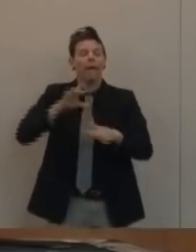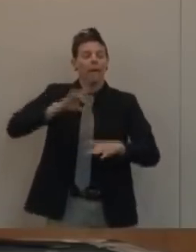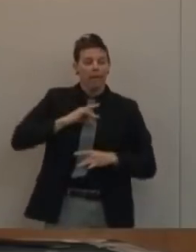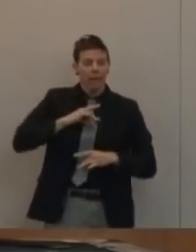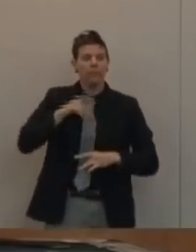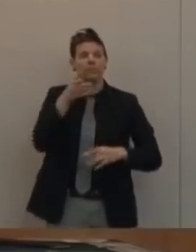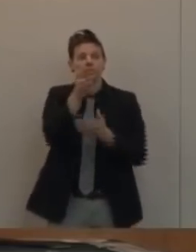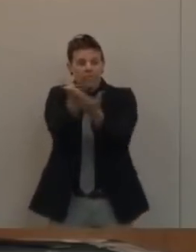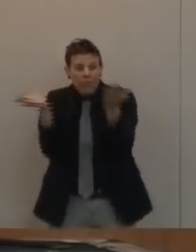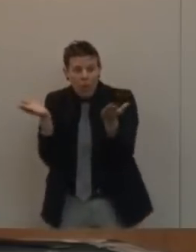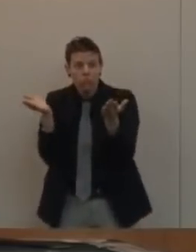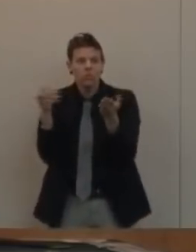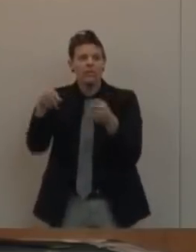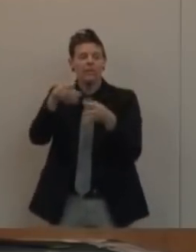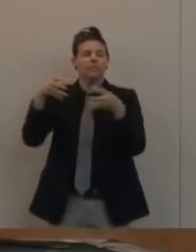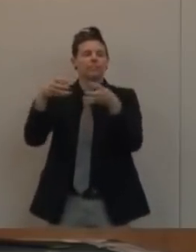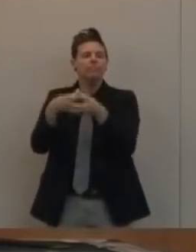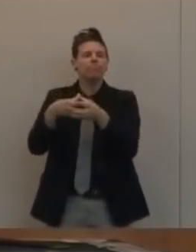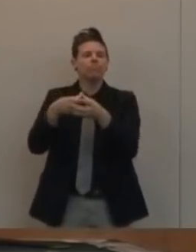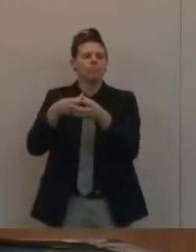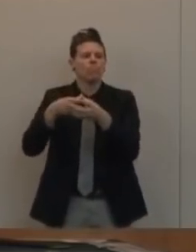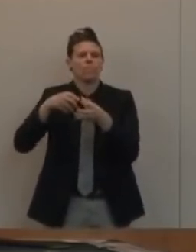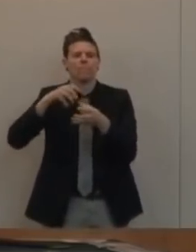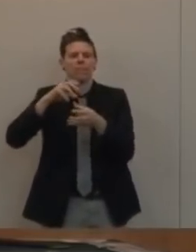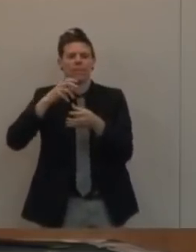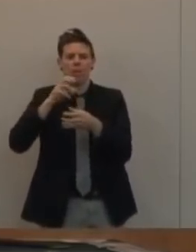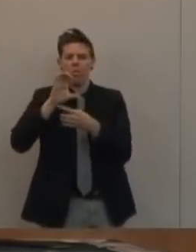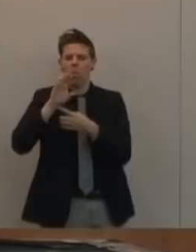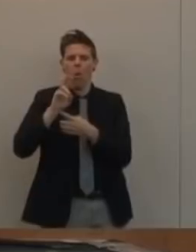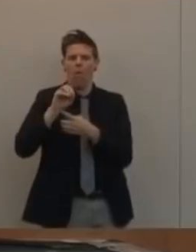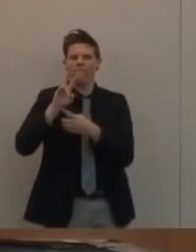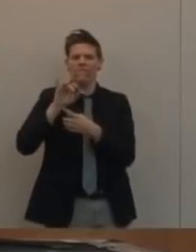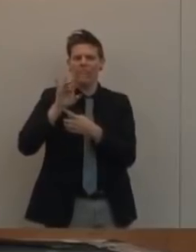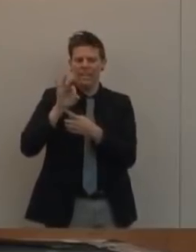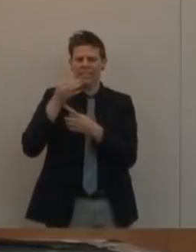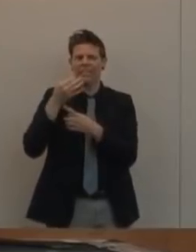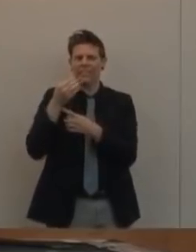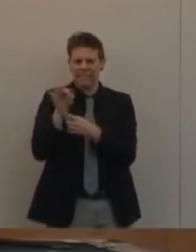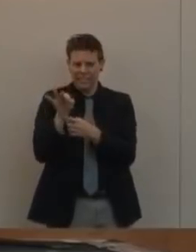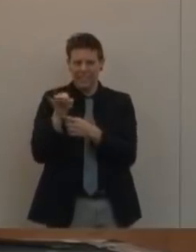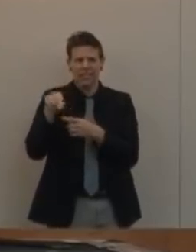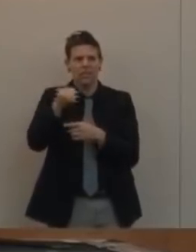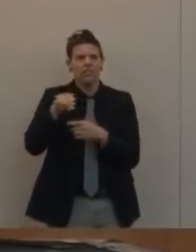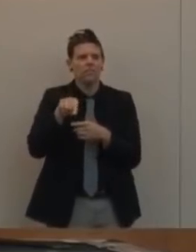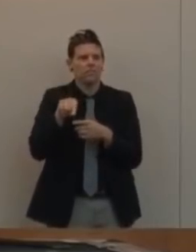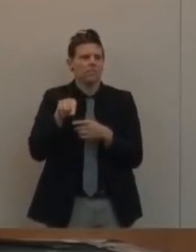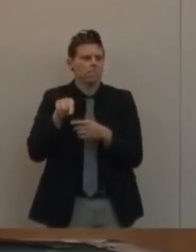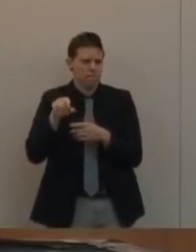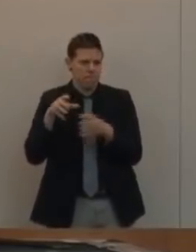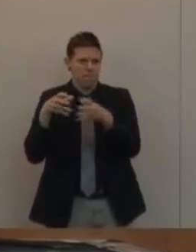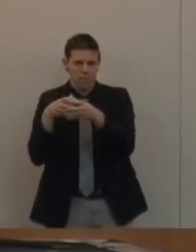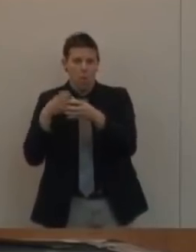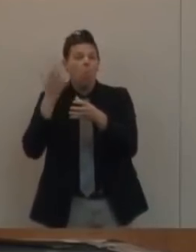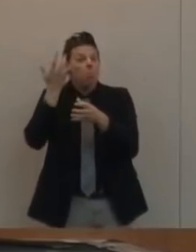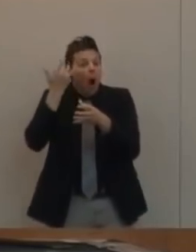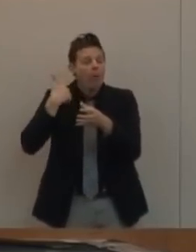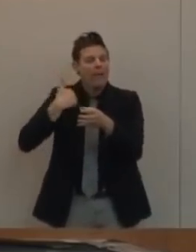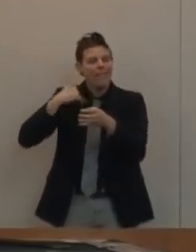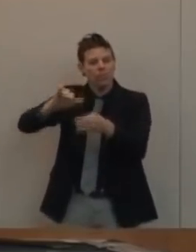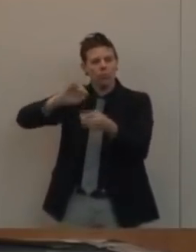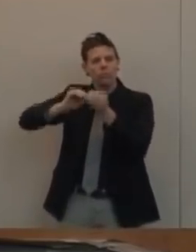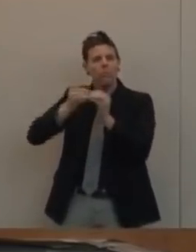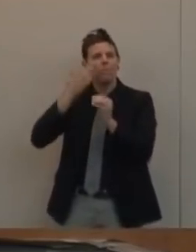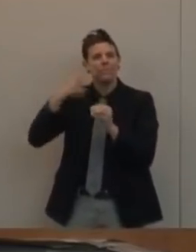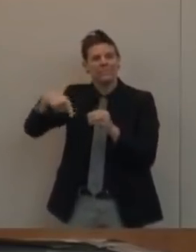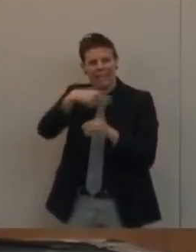positive COVID-19 count. That's a reflection of testing. It's a reflection of people who have